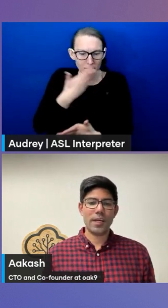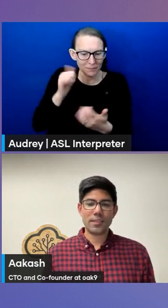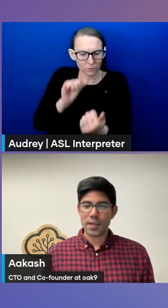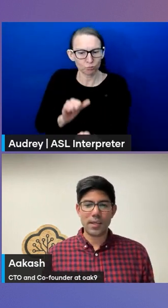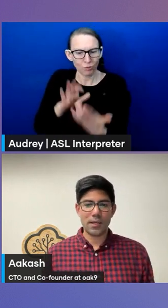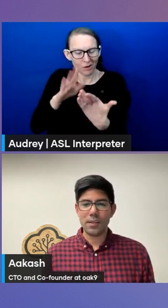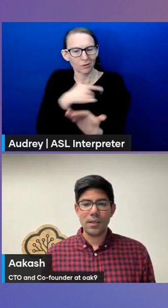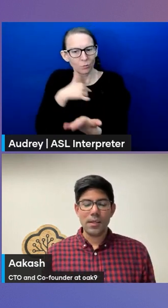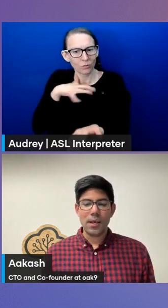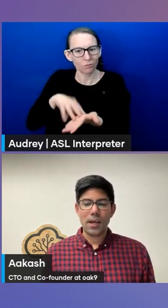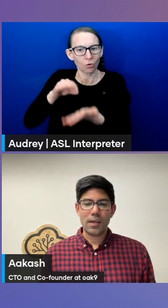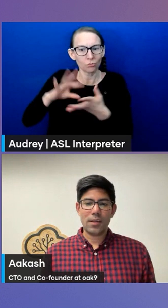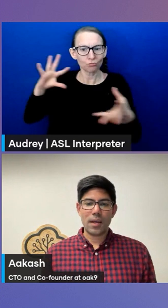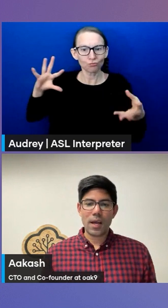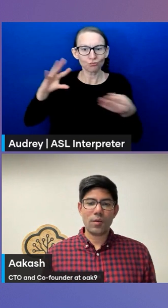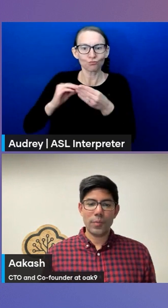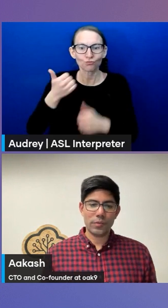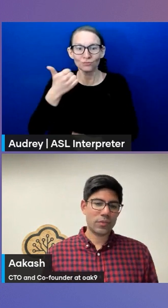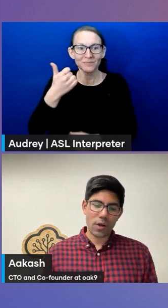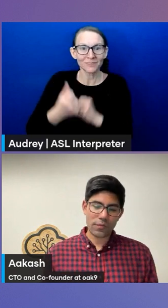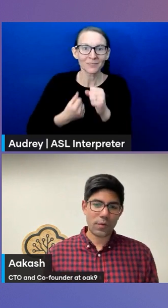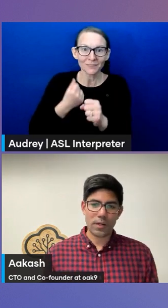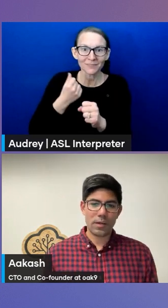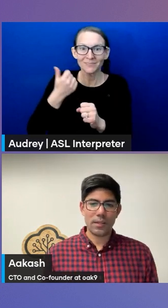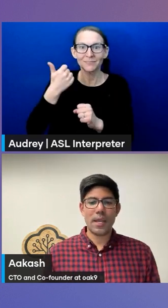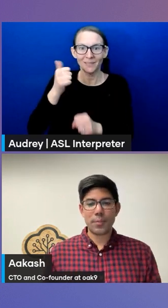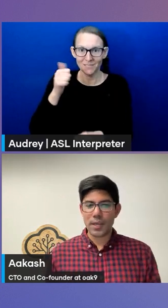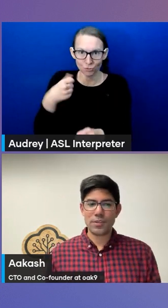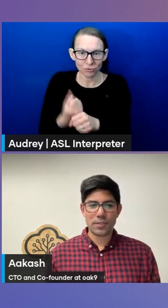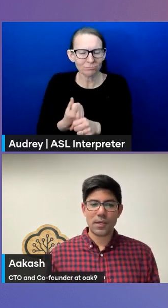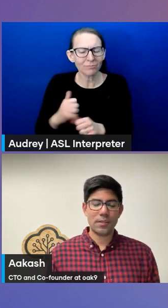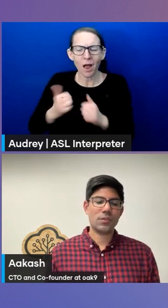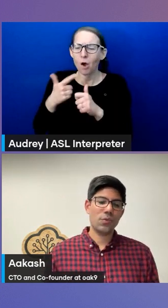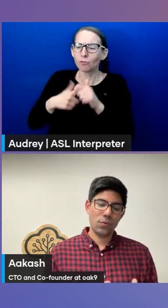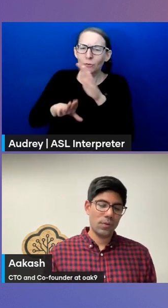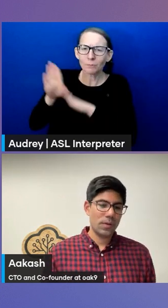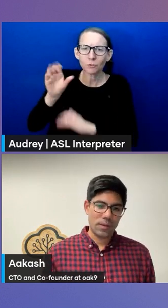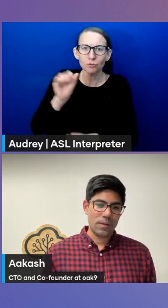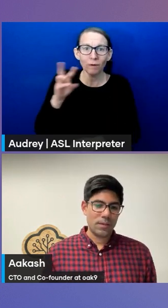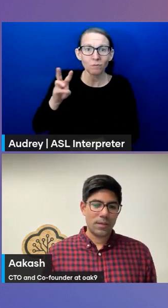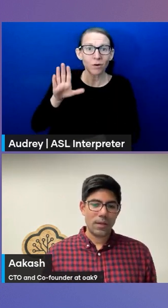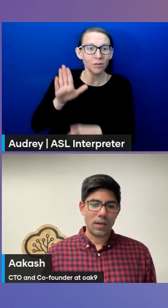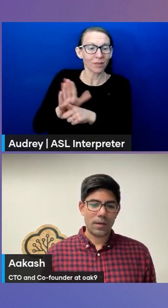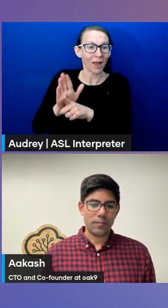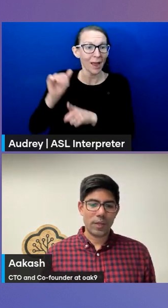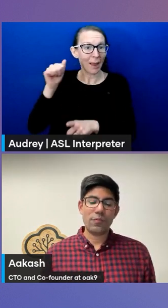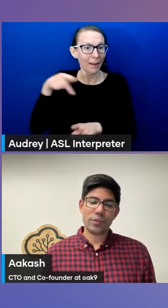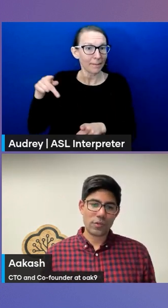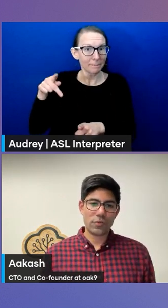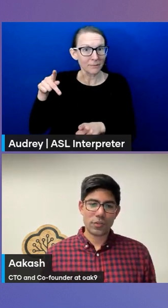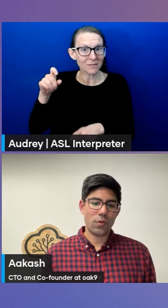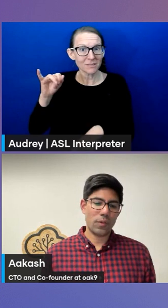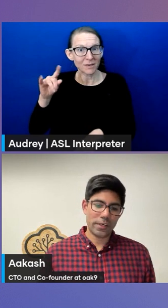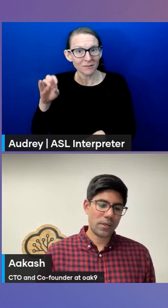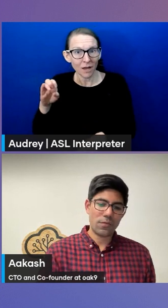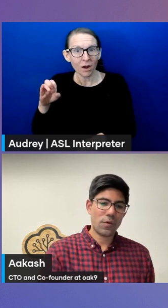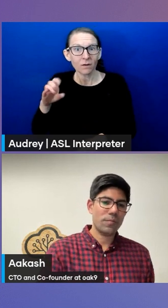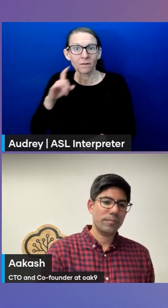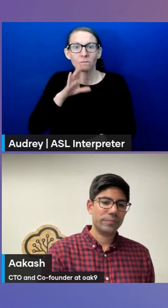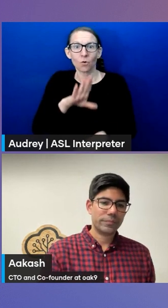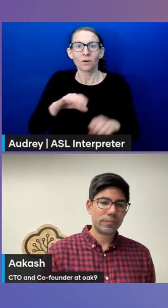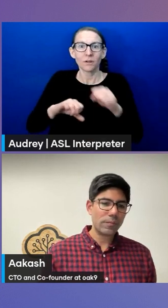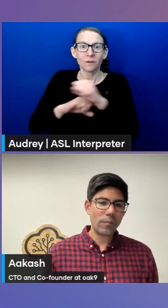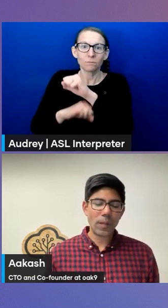over the last decade on how to build software on the application side to infrastructure as code like